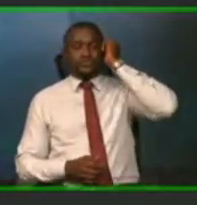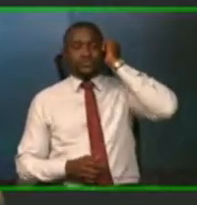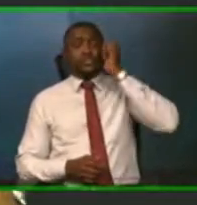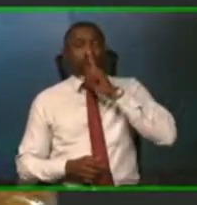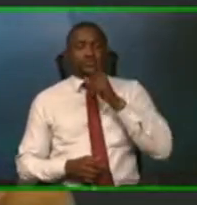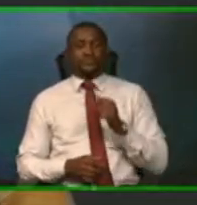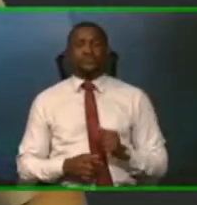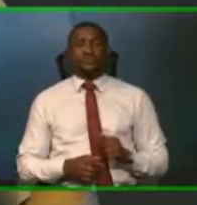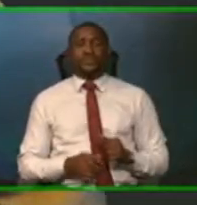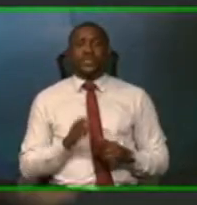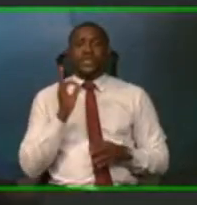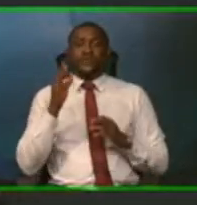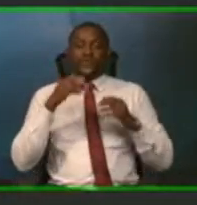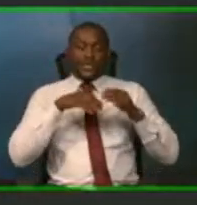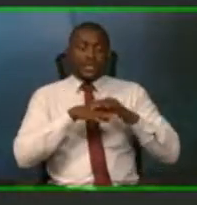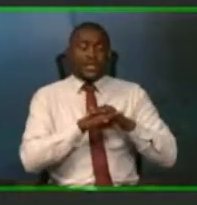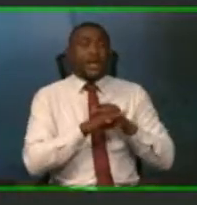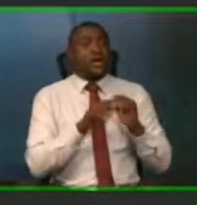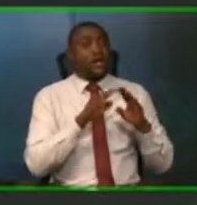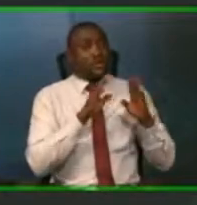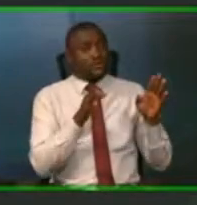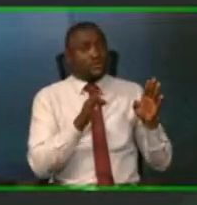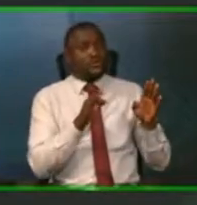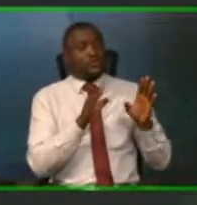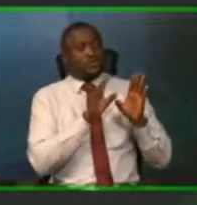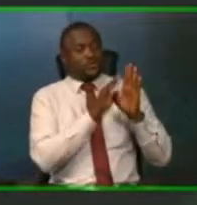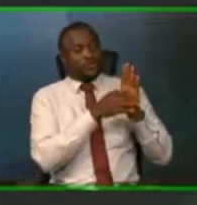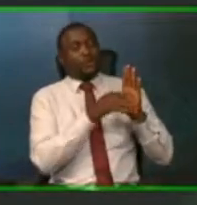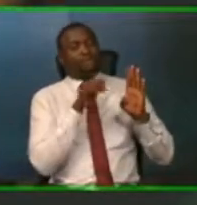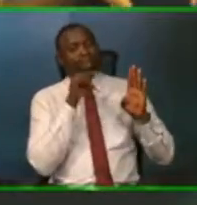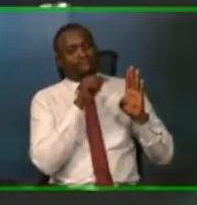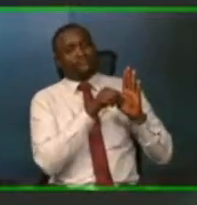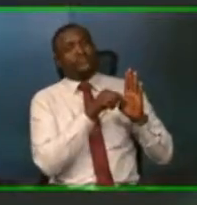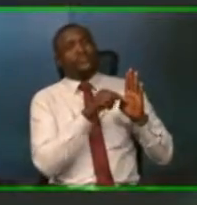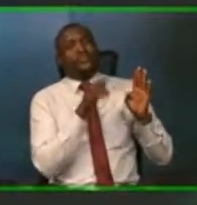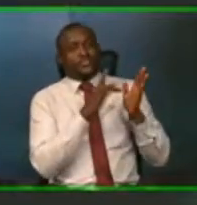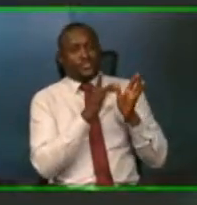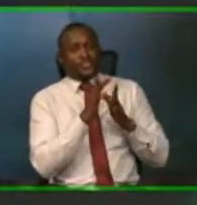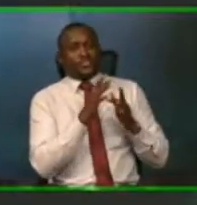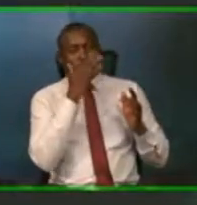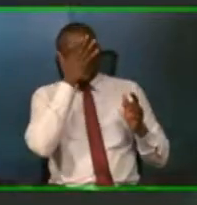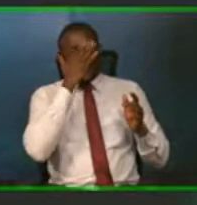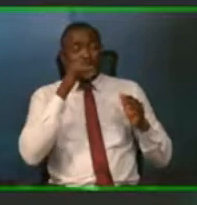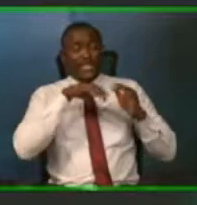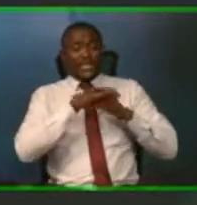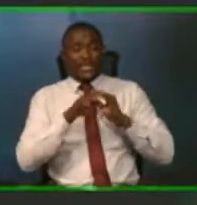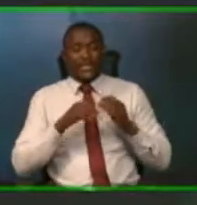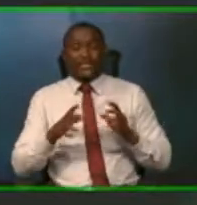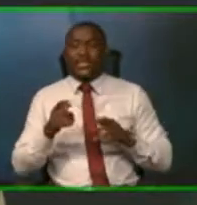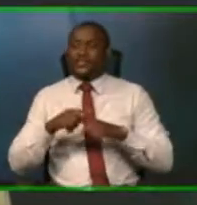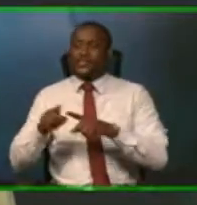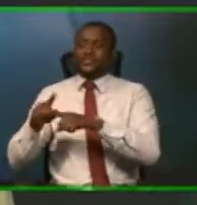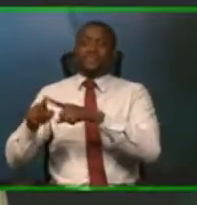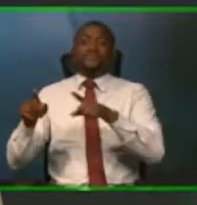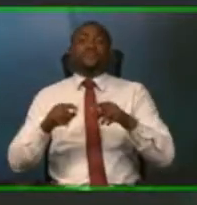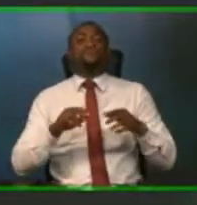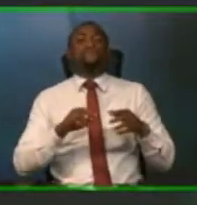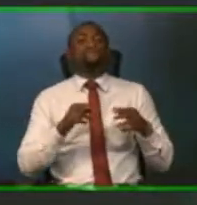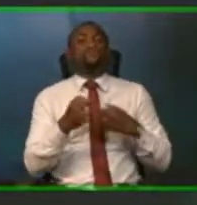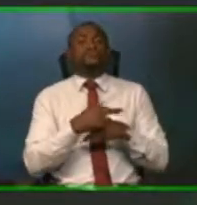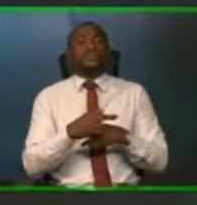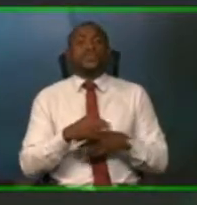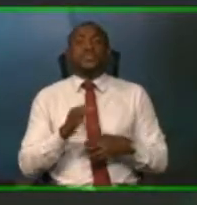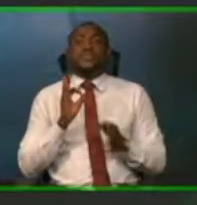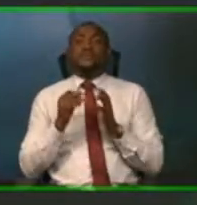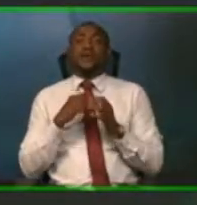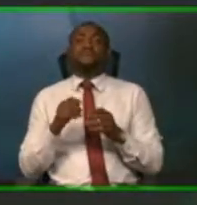into a house, you come through the main door, which is Jesus. There are rooms in that house. Is that true? If you have the key to the restroom alone, you'll be